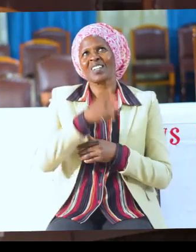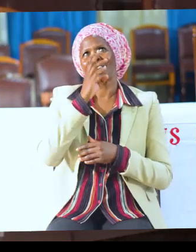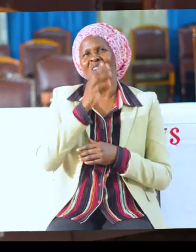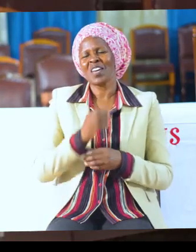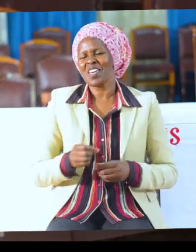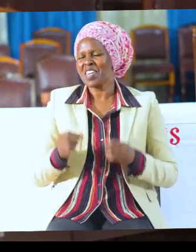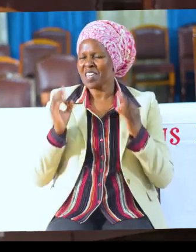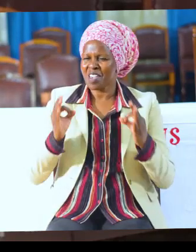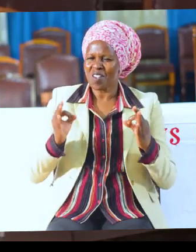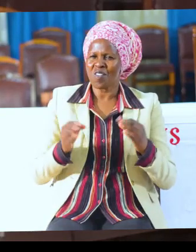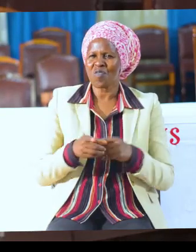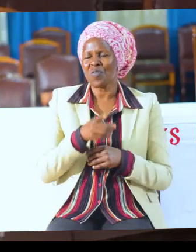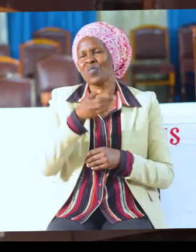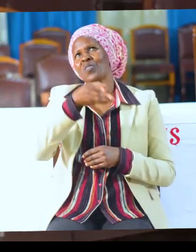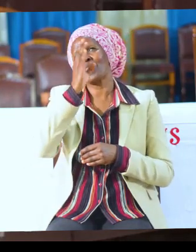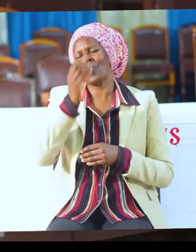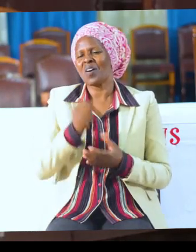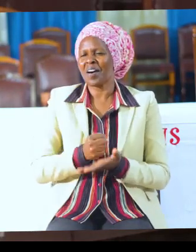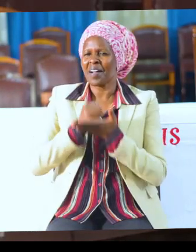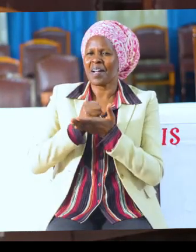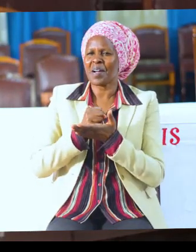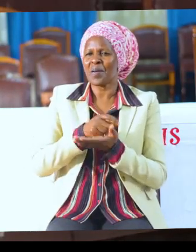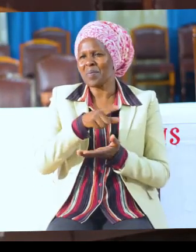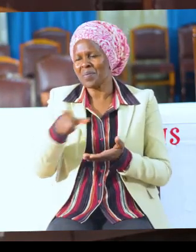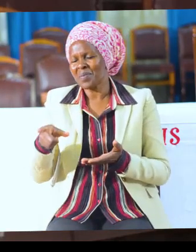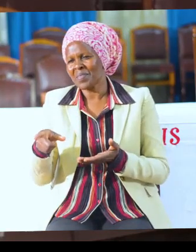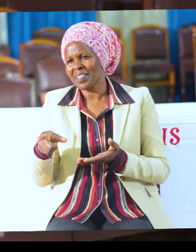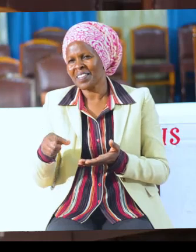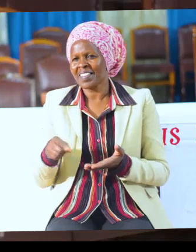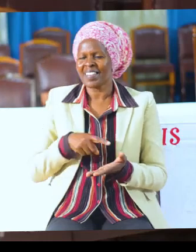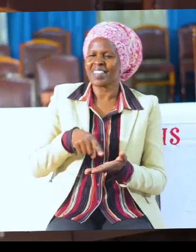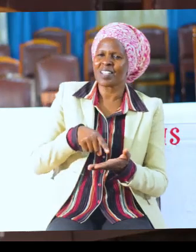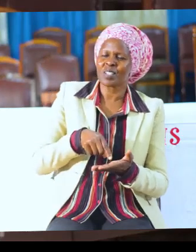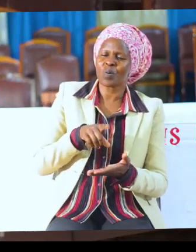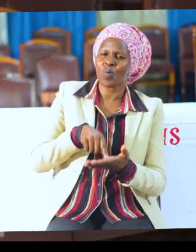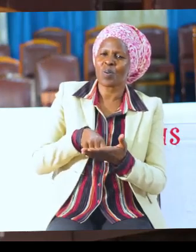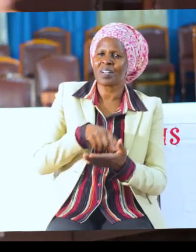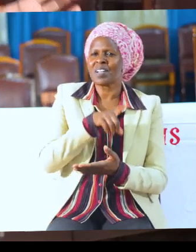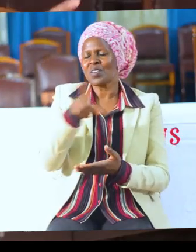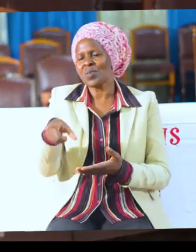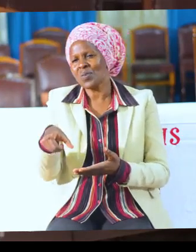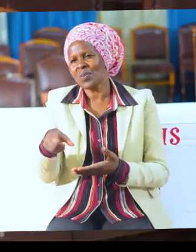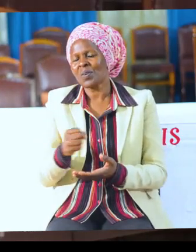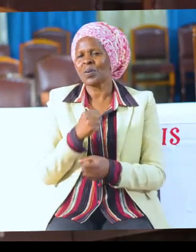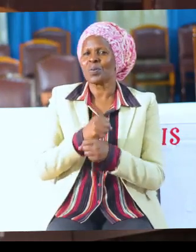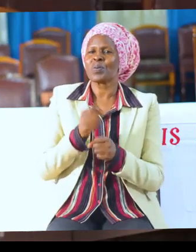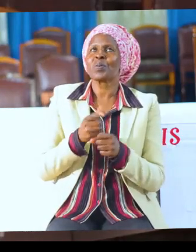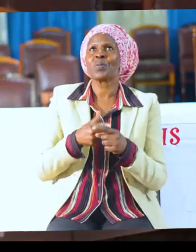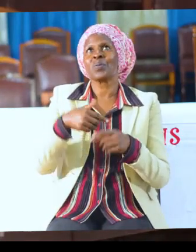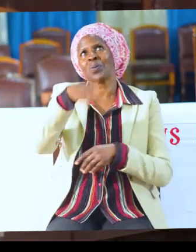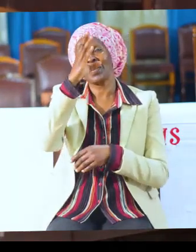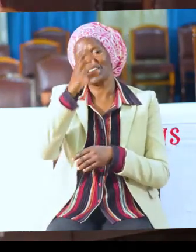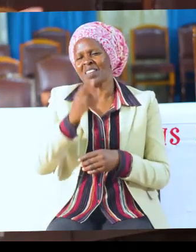I don't and I'm not infected, this is what I'll do to you. Others tell God, if you help me